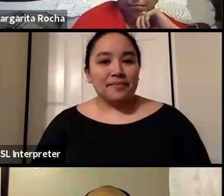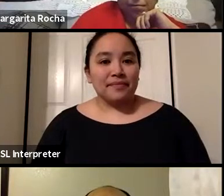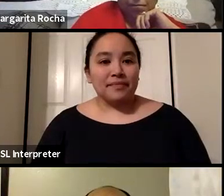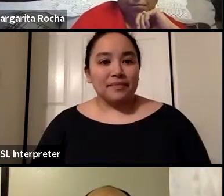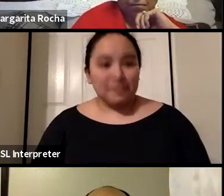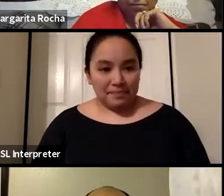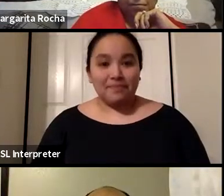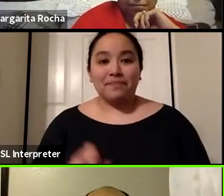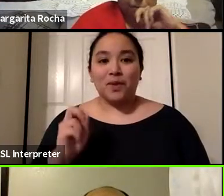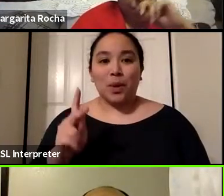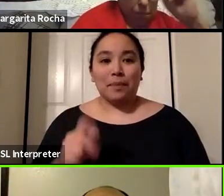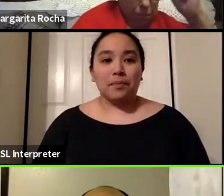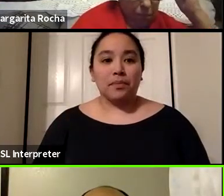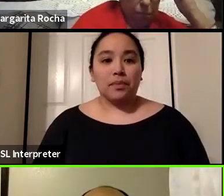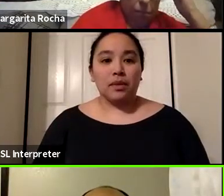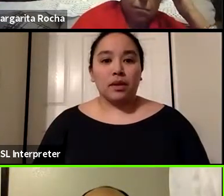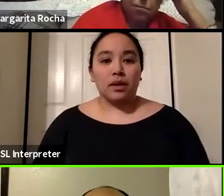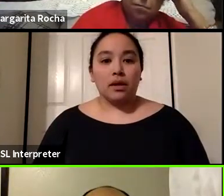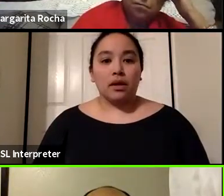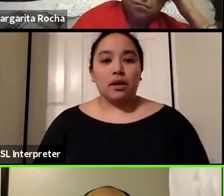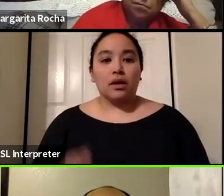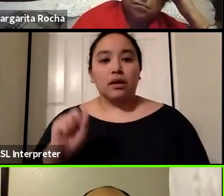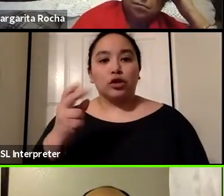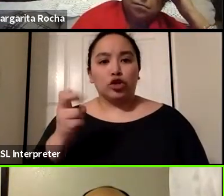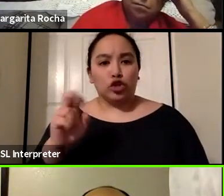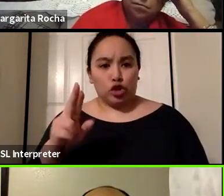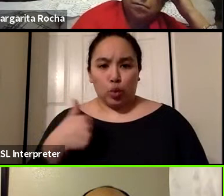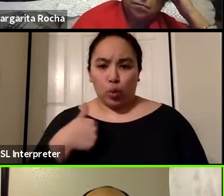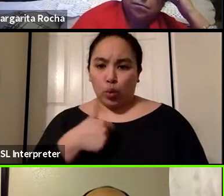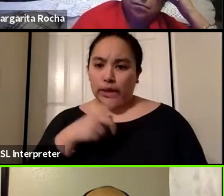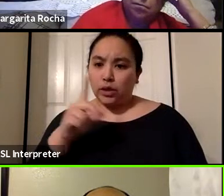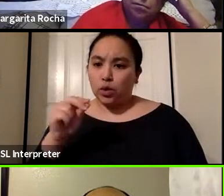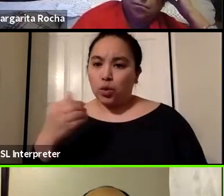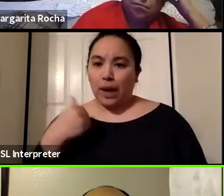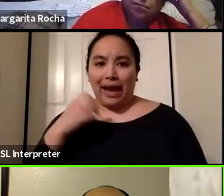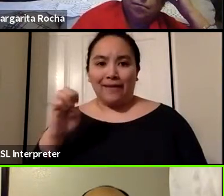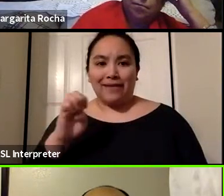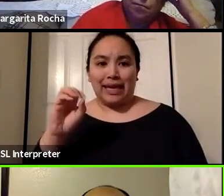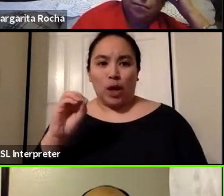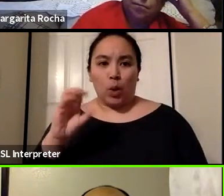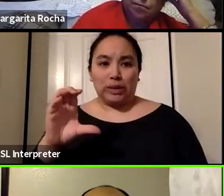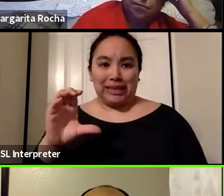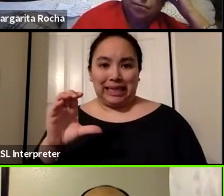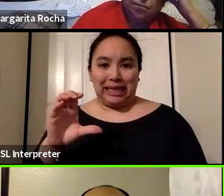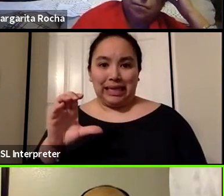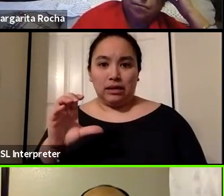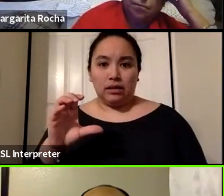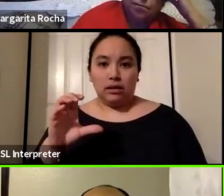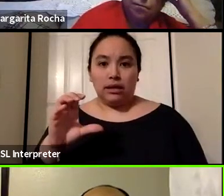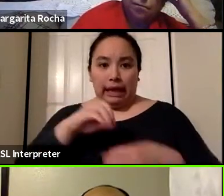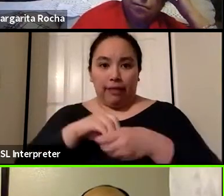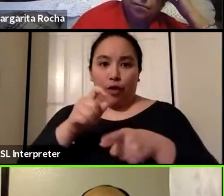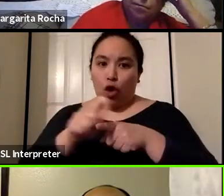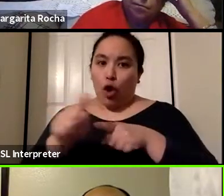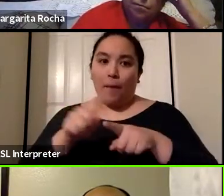Okay. I think we do have EOC Street Saints staff on the call. I'm not sure if they were on the panel or not.